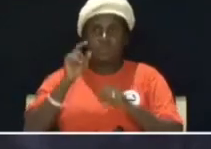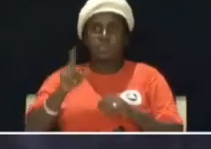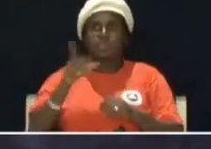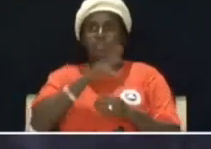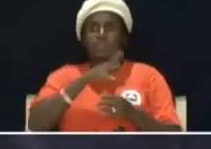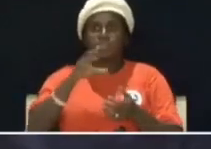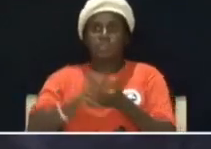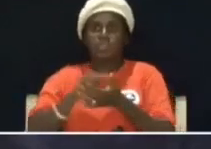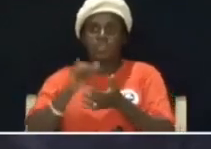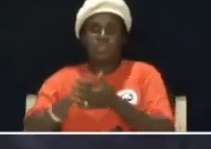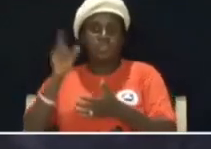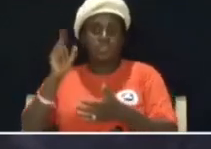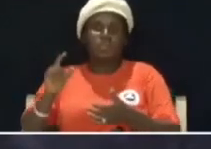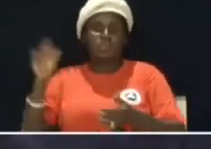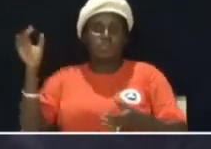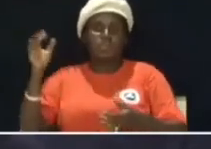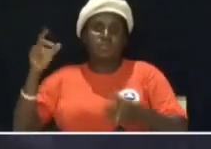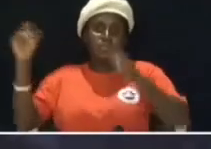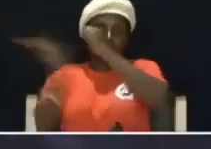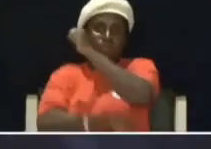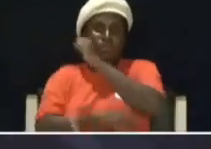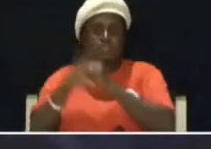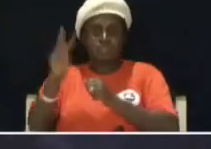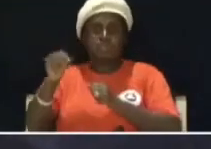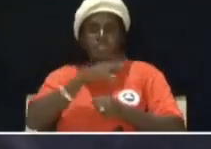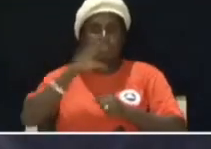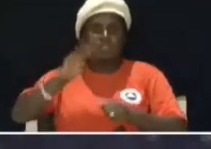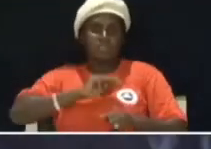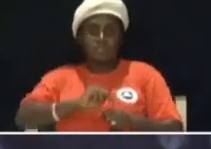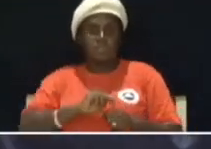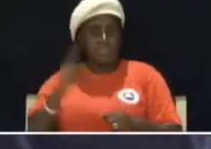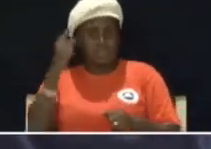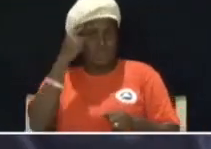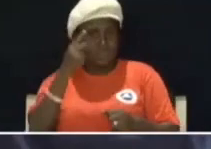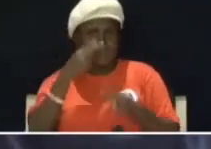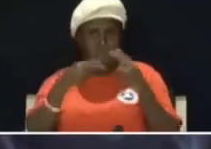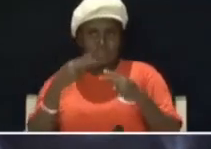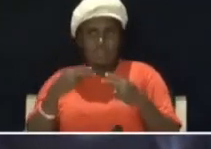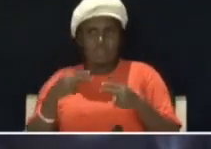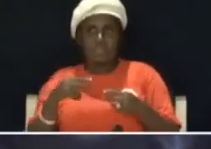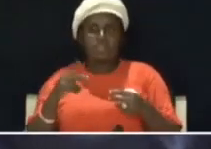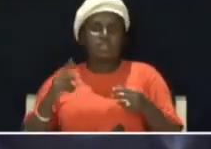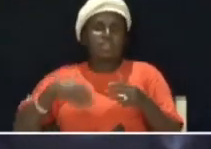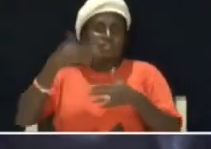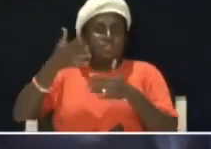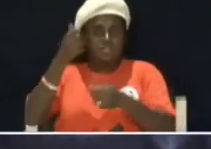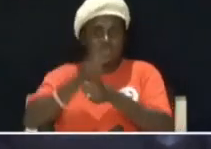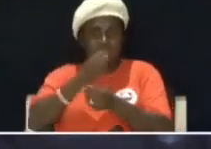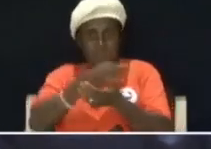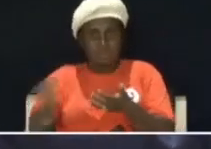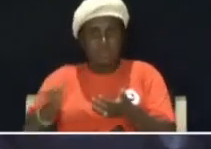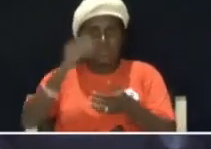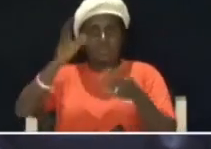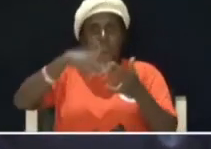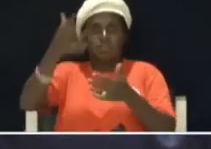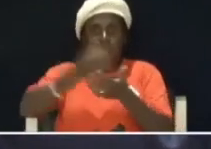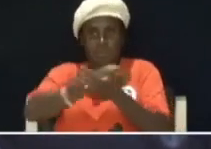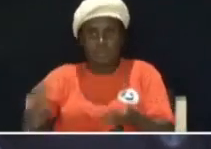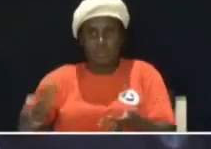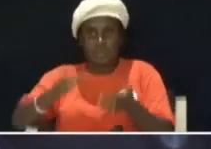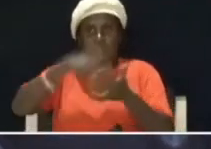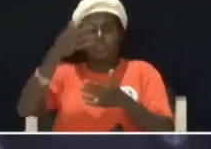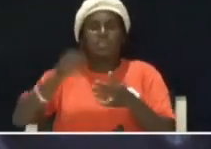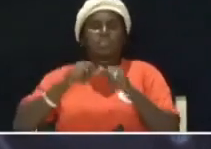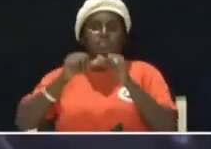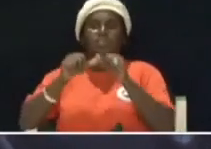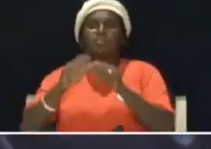your ministry. I thought it was a joke. The next year, I failed. The second year, I failed. Then I went into